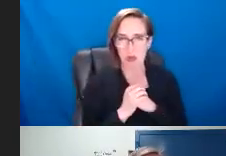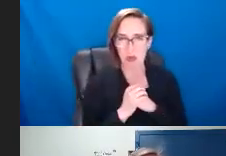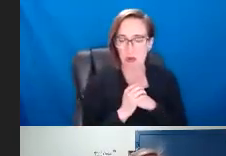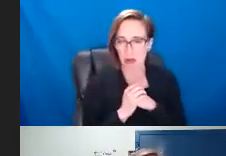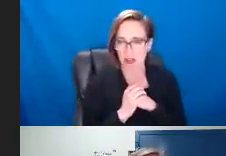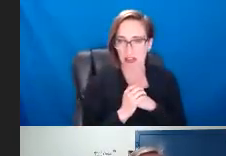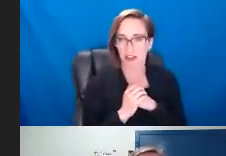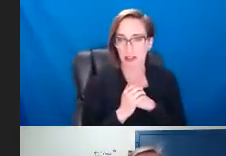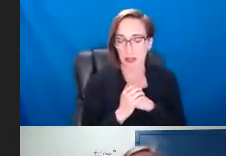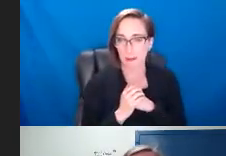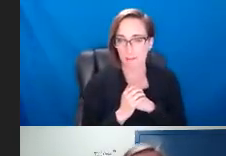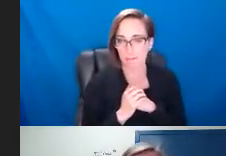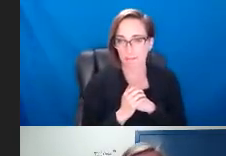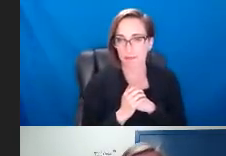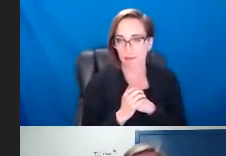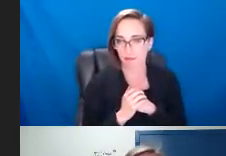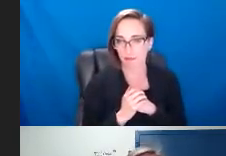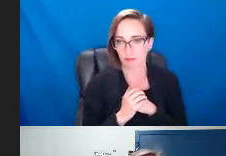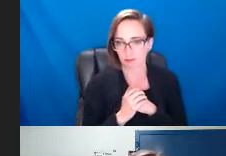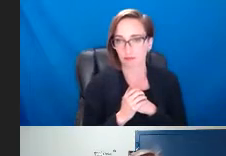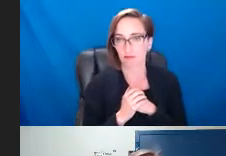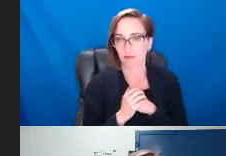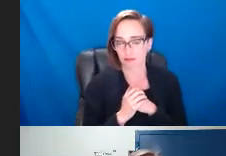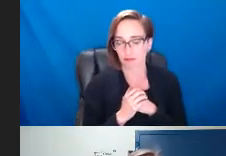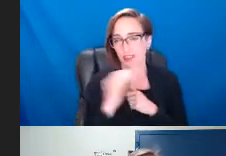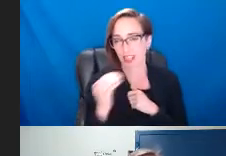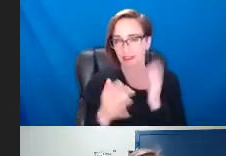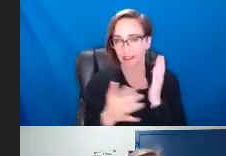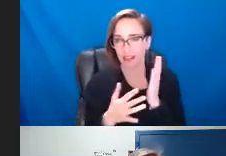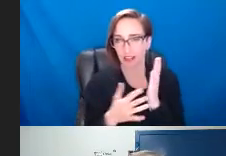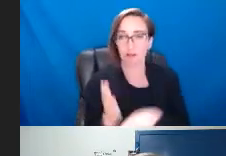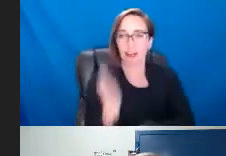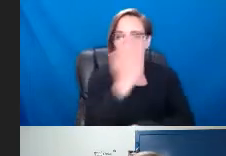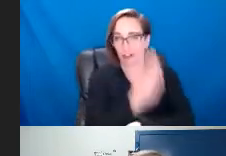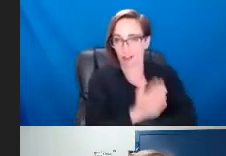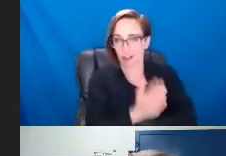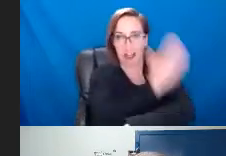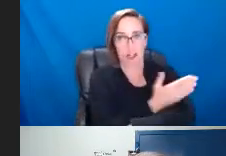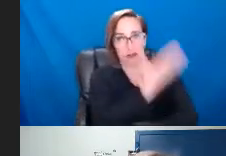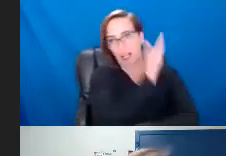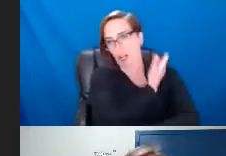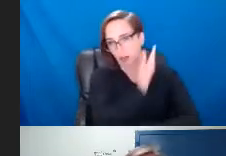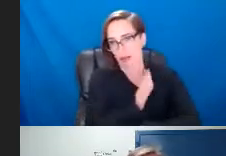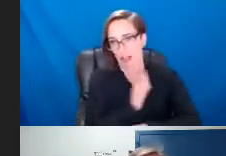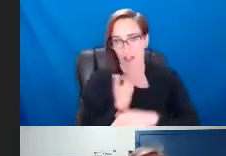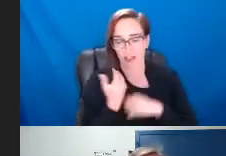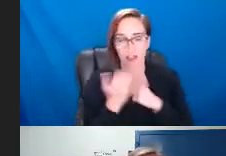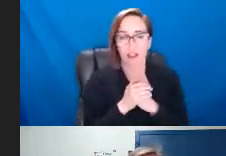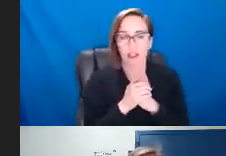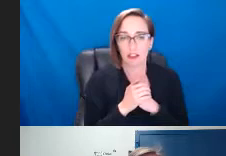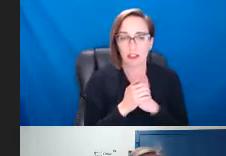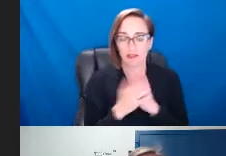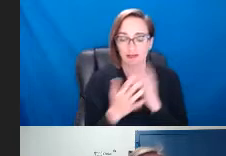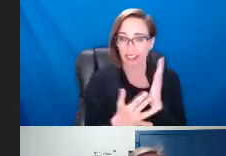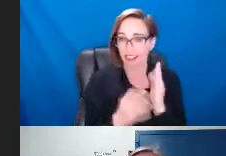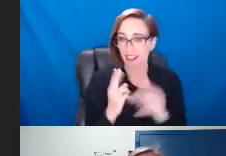technology has improved exponentially, and some of the devices that are being used now by all